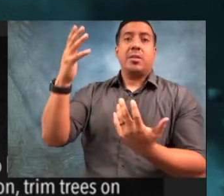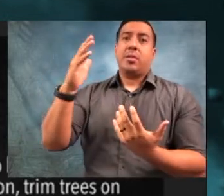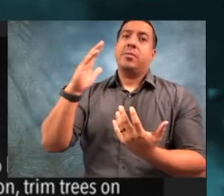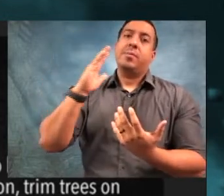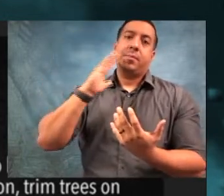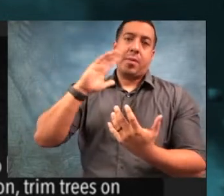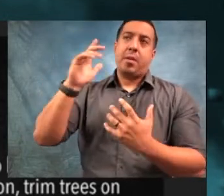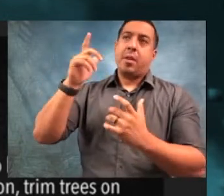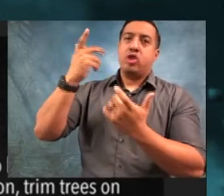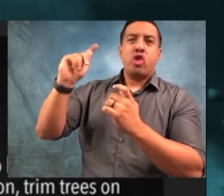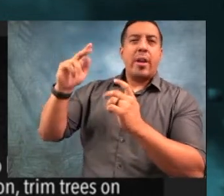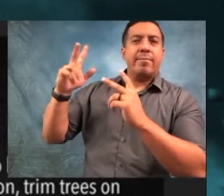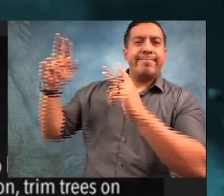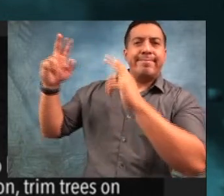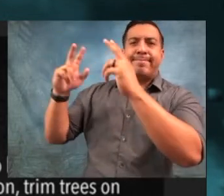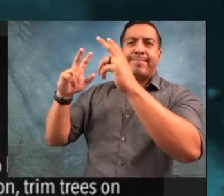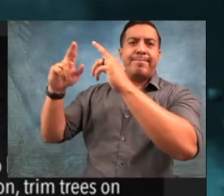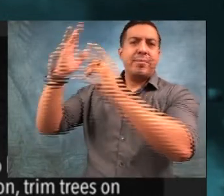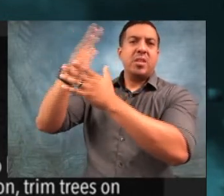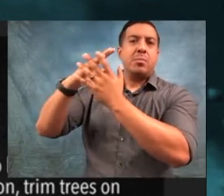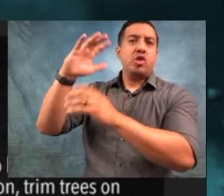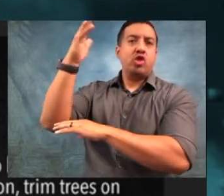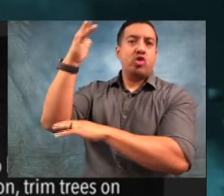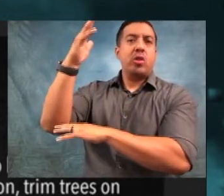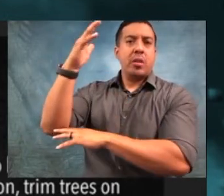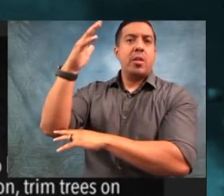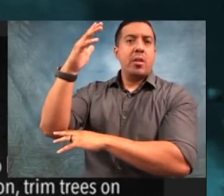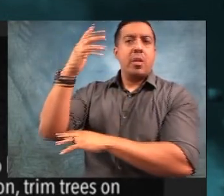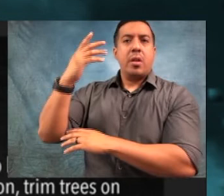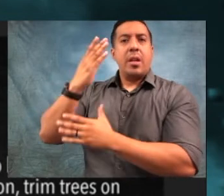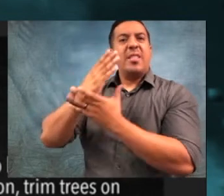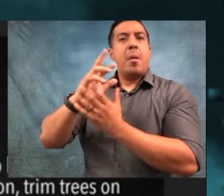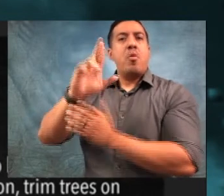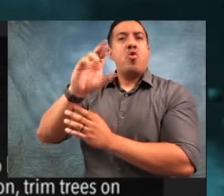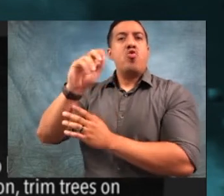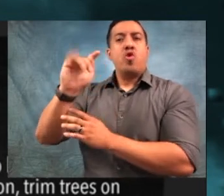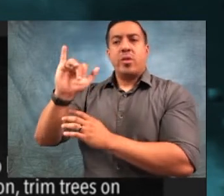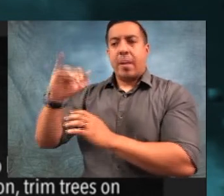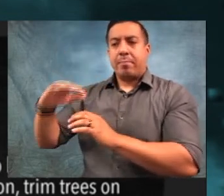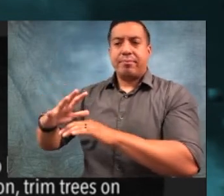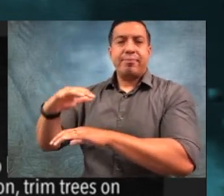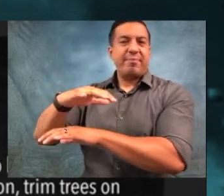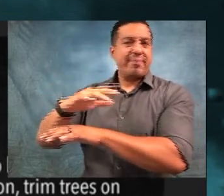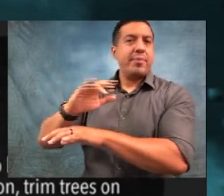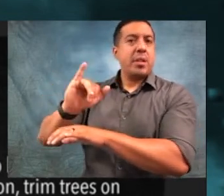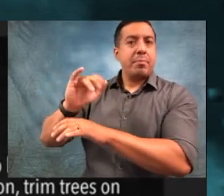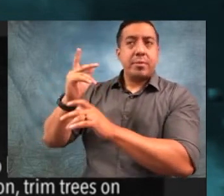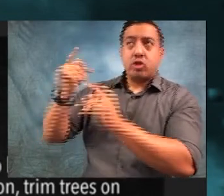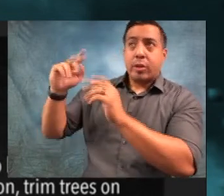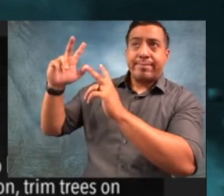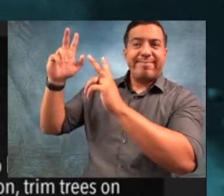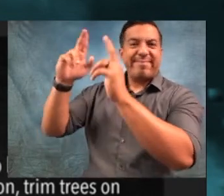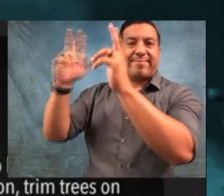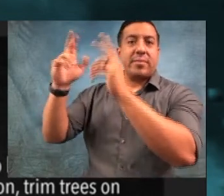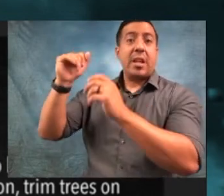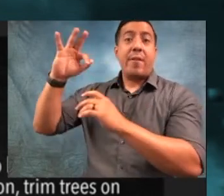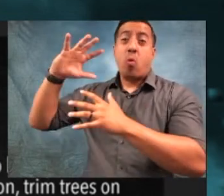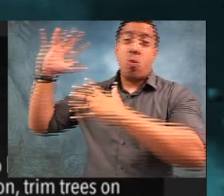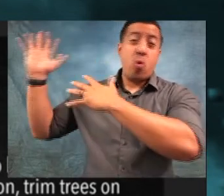those trees. You're likely to lose at least large limbs, perhaps uproot some trees as well if you